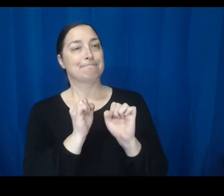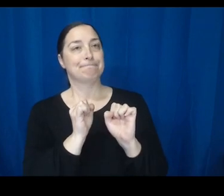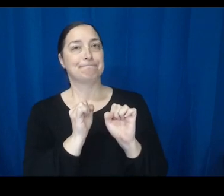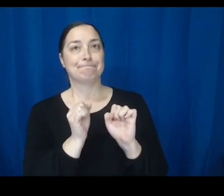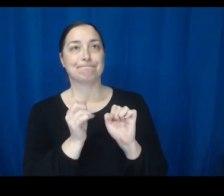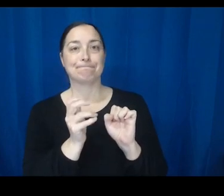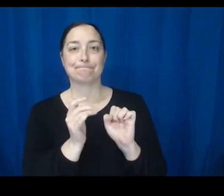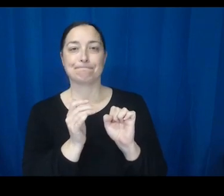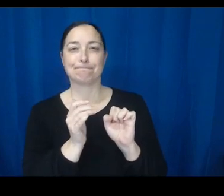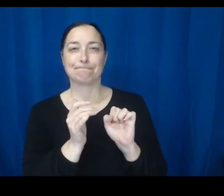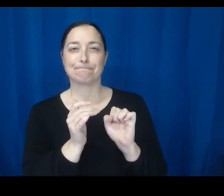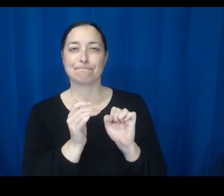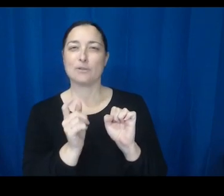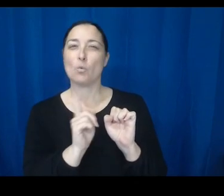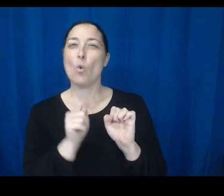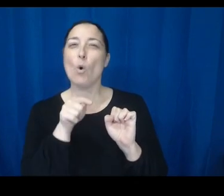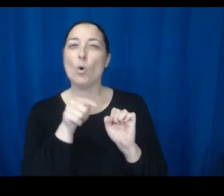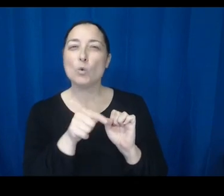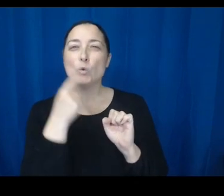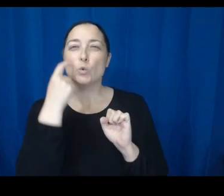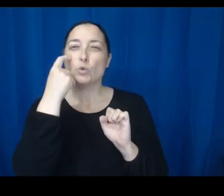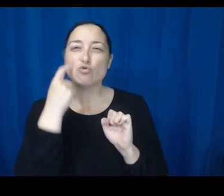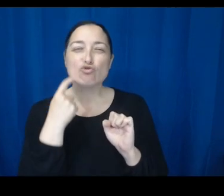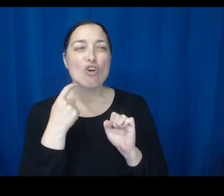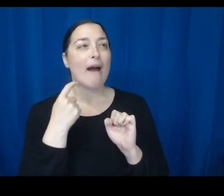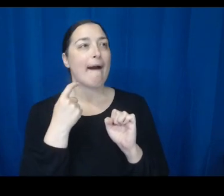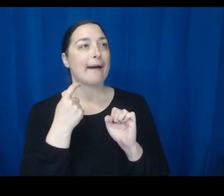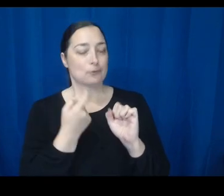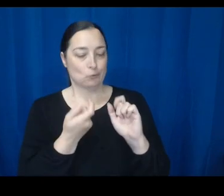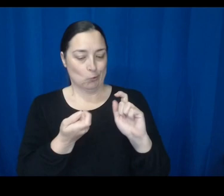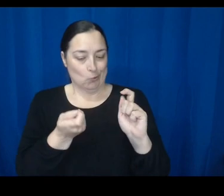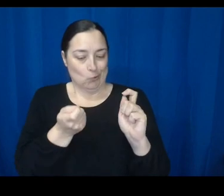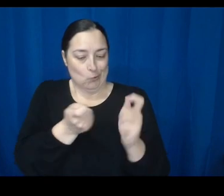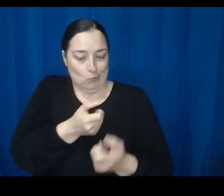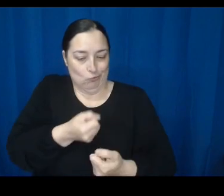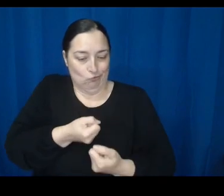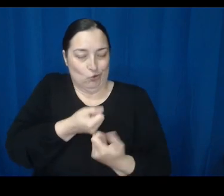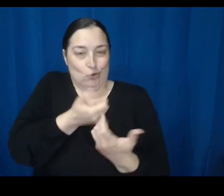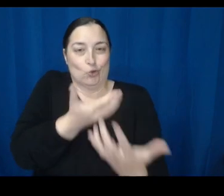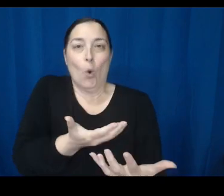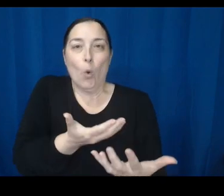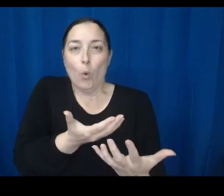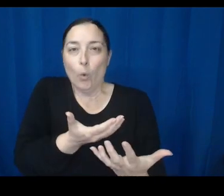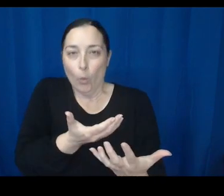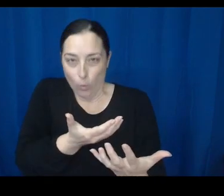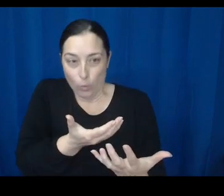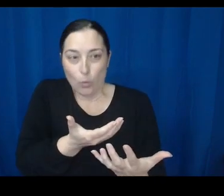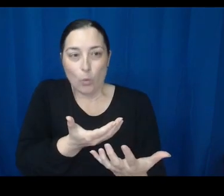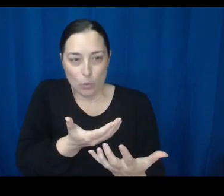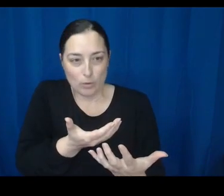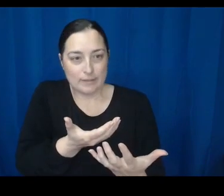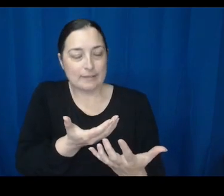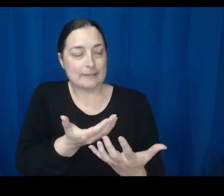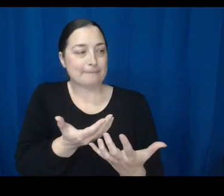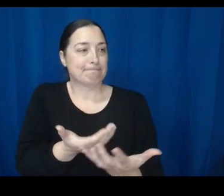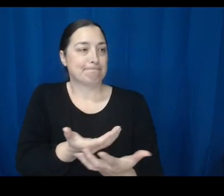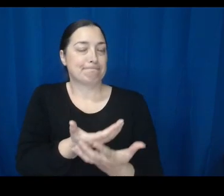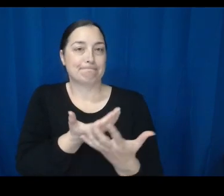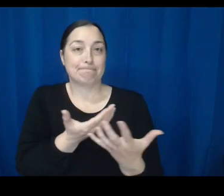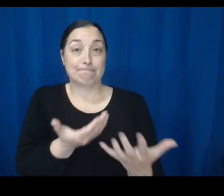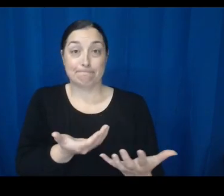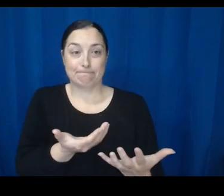trying to evolve, then, you know, line, it may be a particular a view